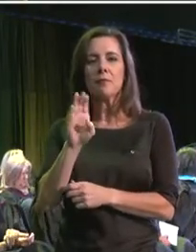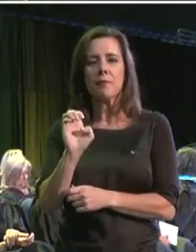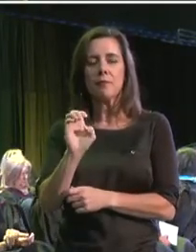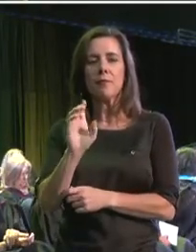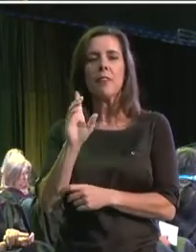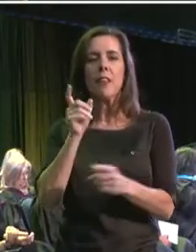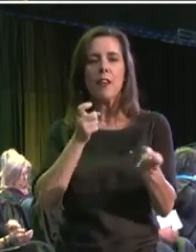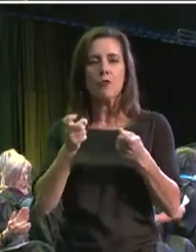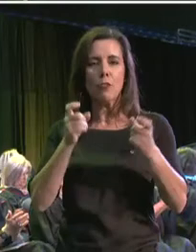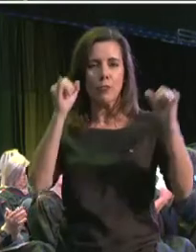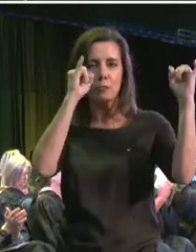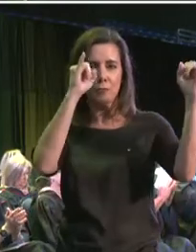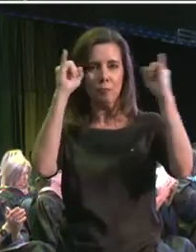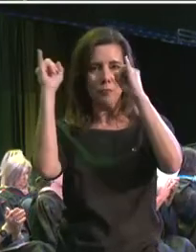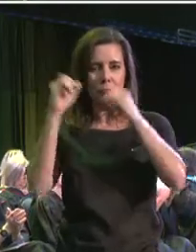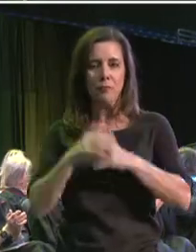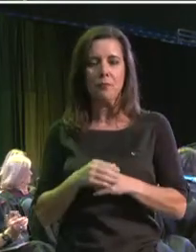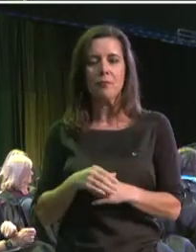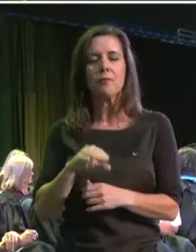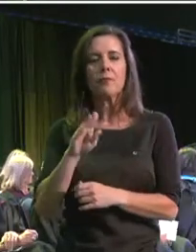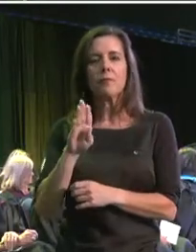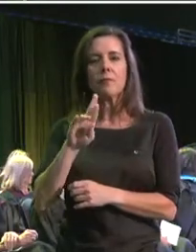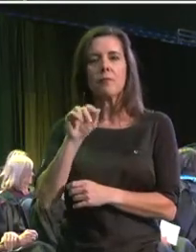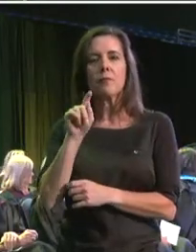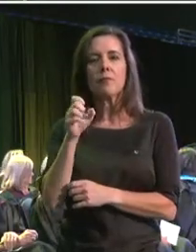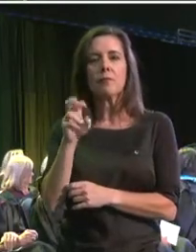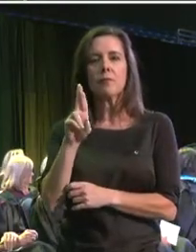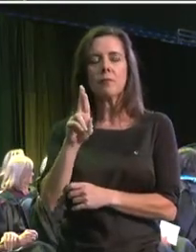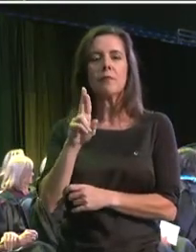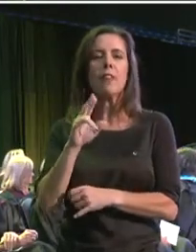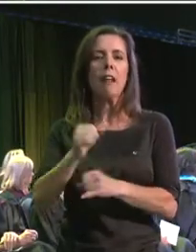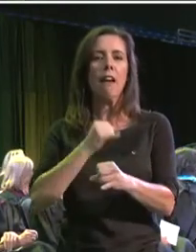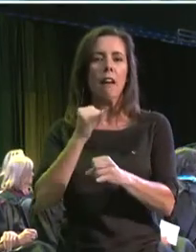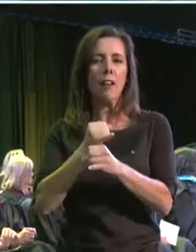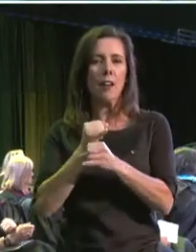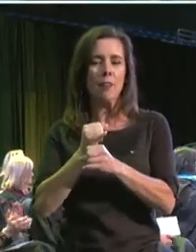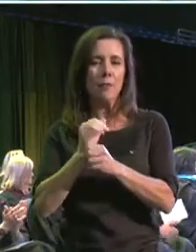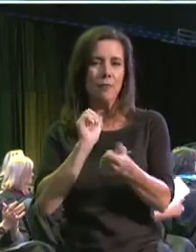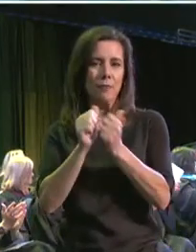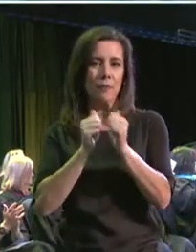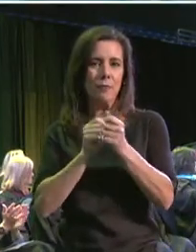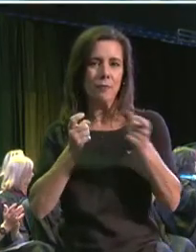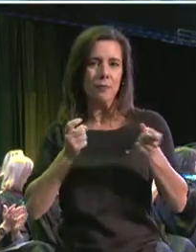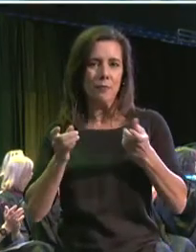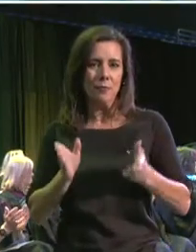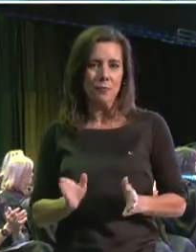director of instruction, and Coach Chris Brister, our campus athletic coordinator.